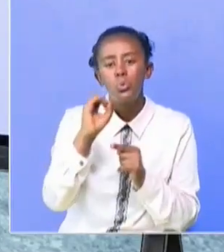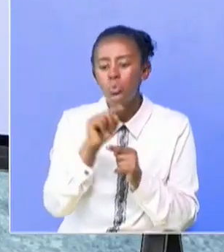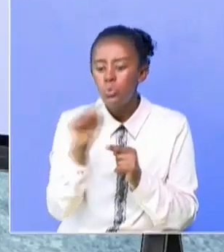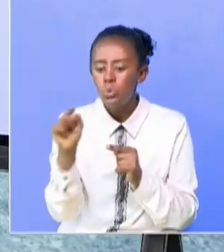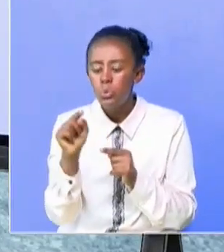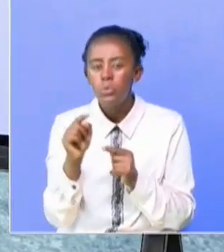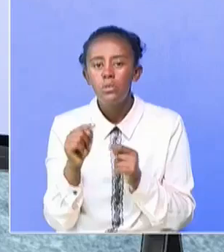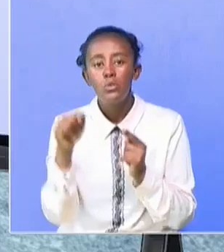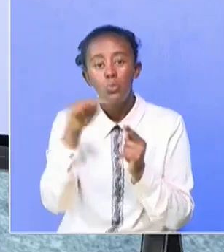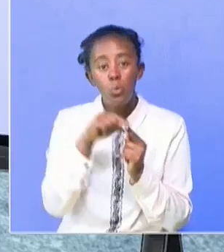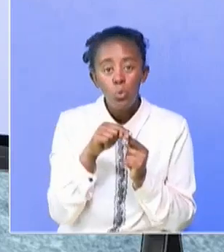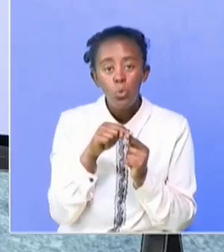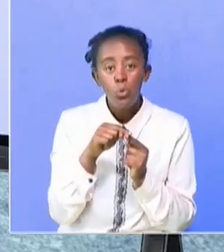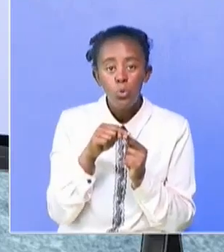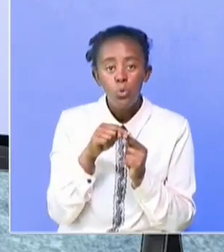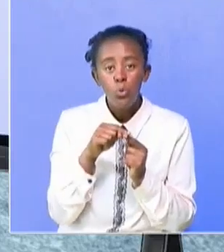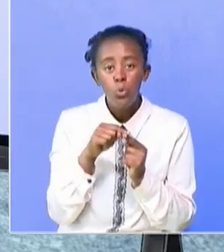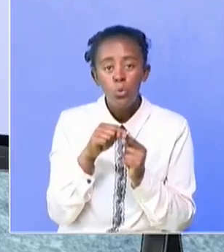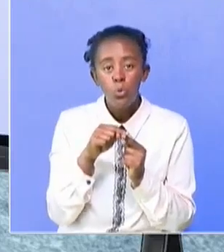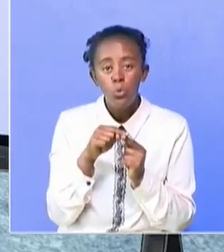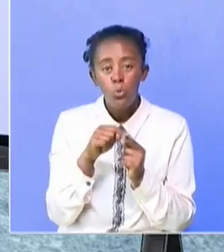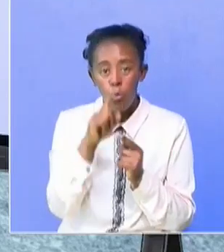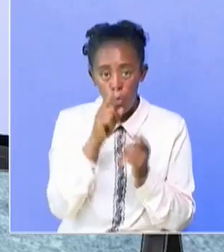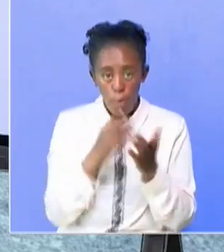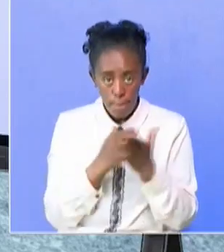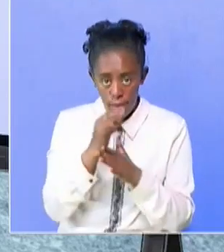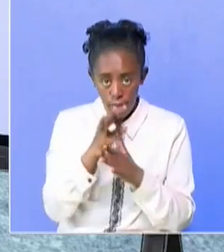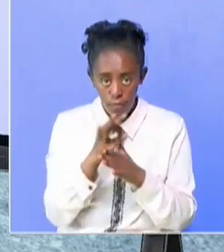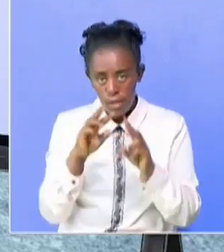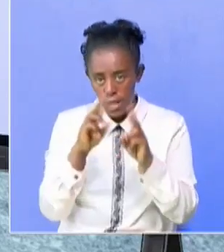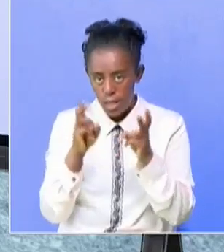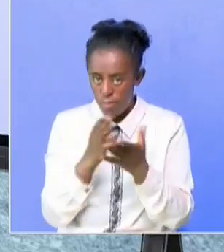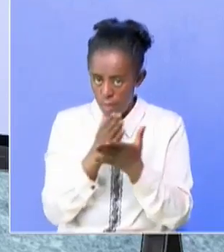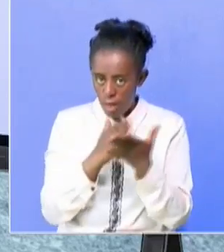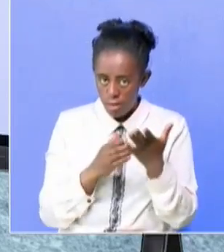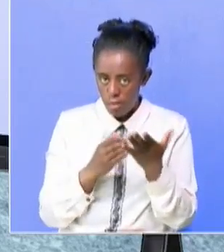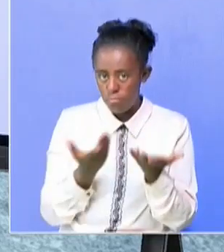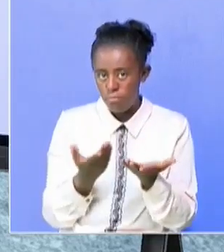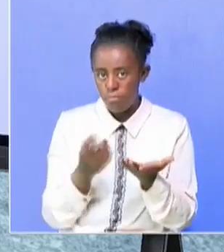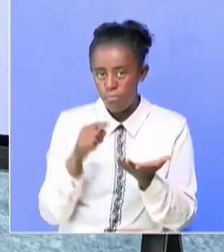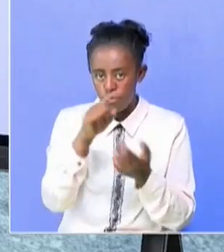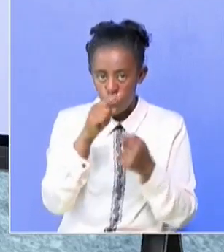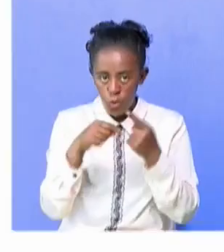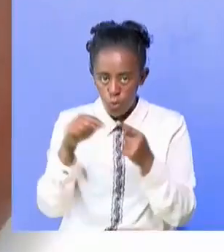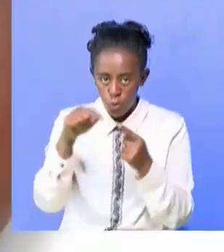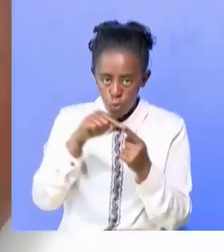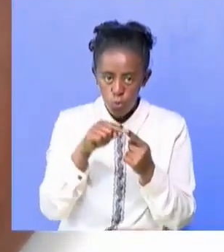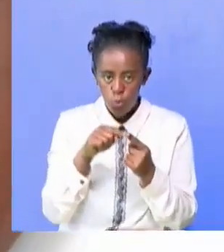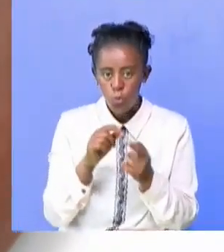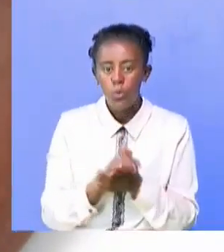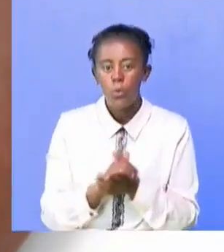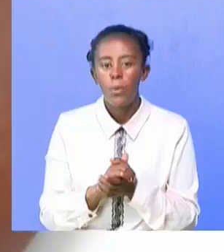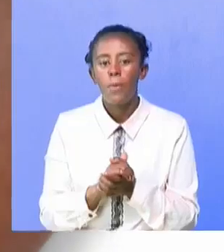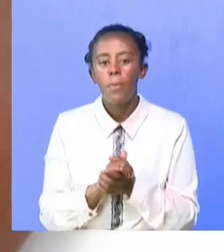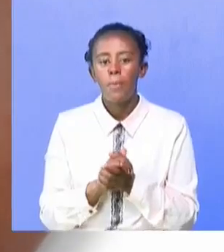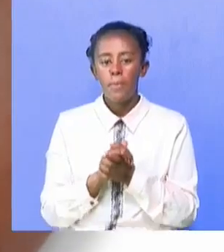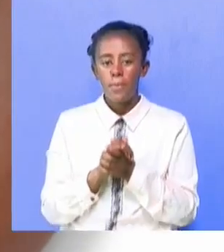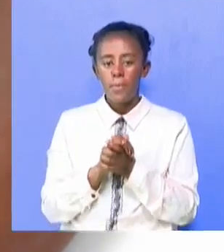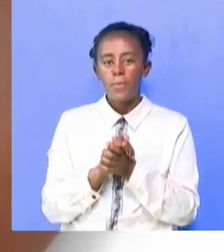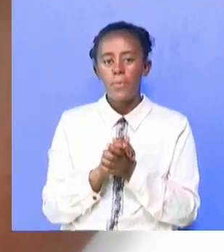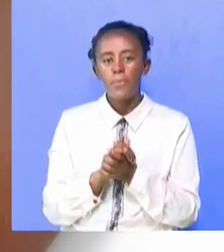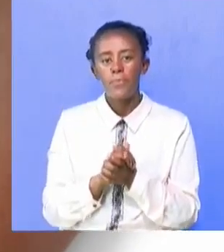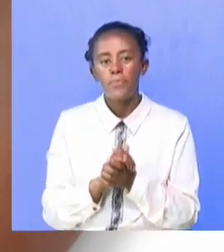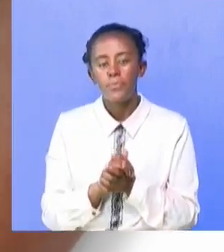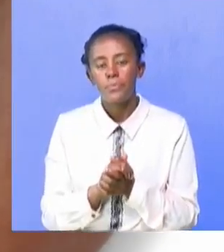To is one part of the heading part. You are going to write the